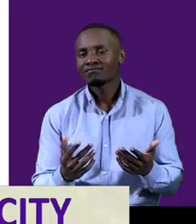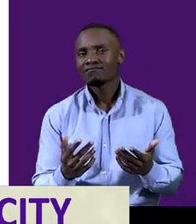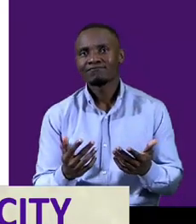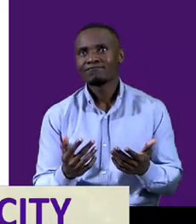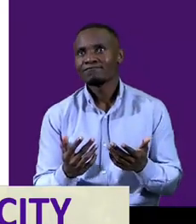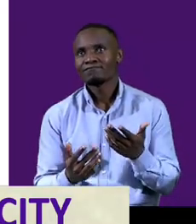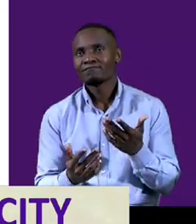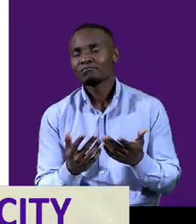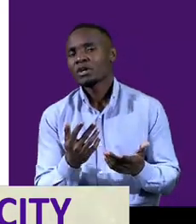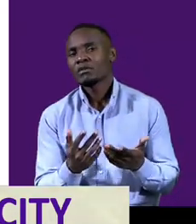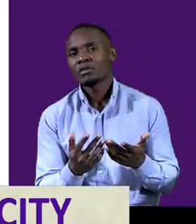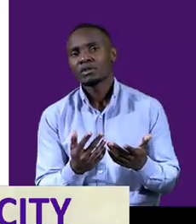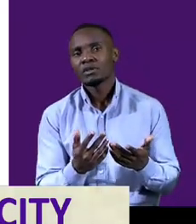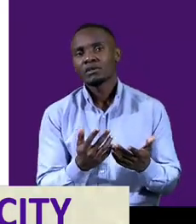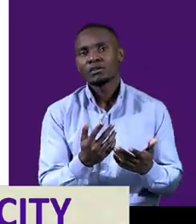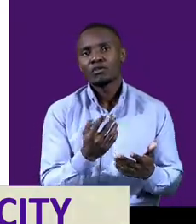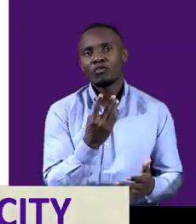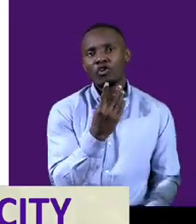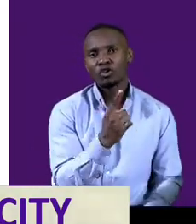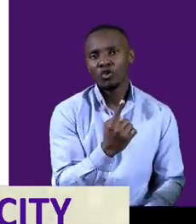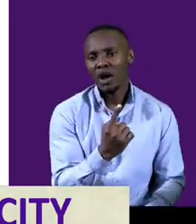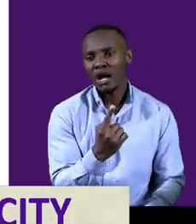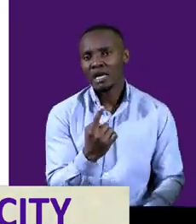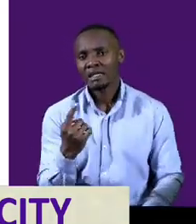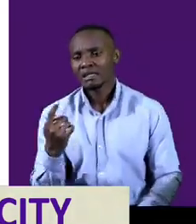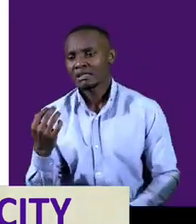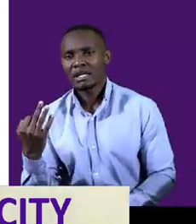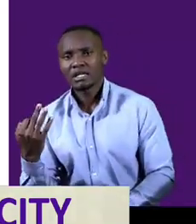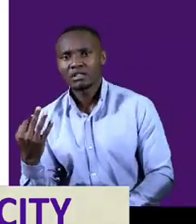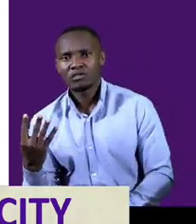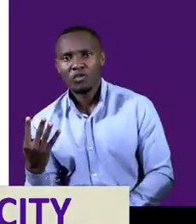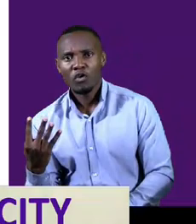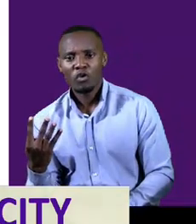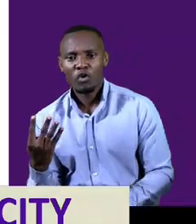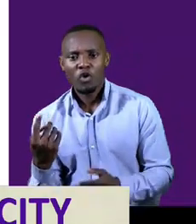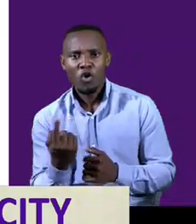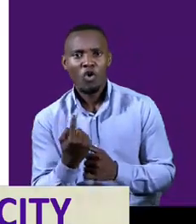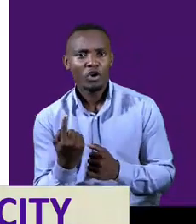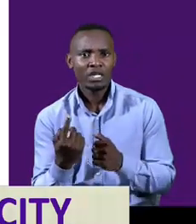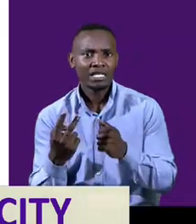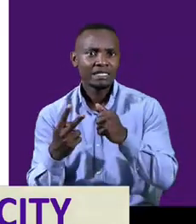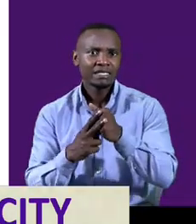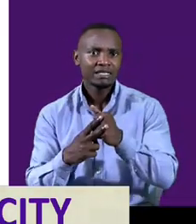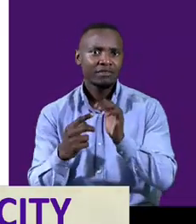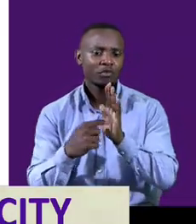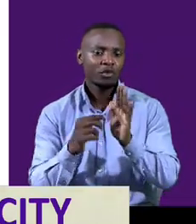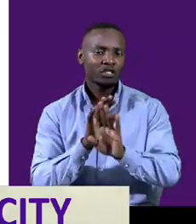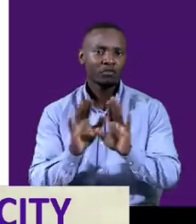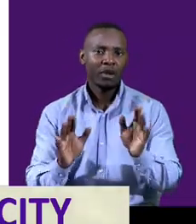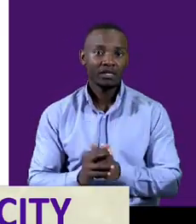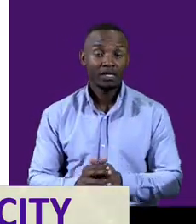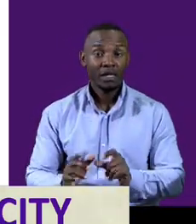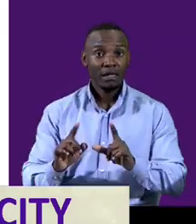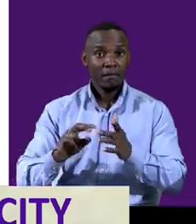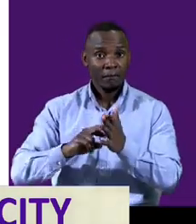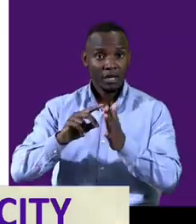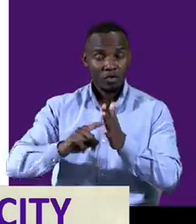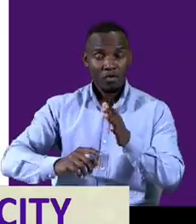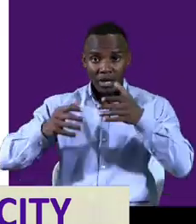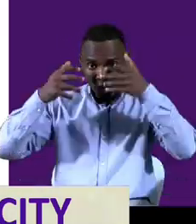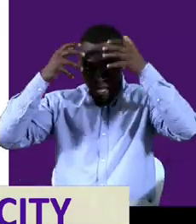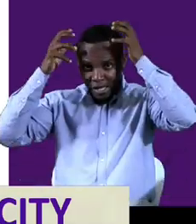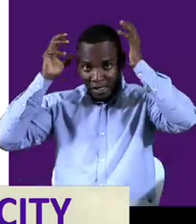around only around 7 points, and that means that even KCB can come